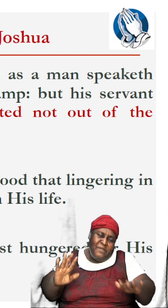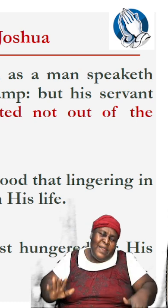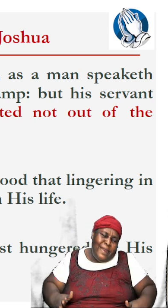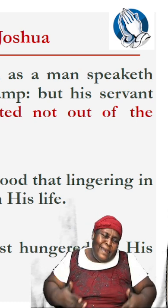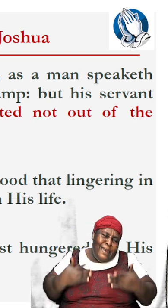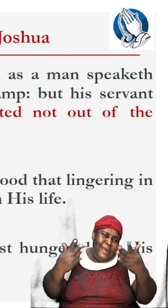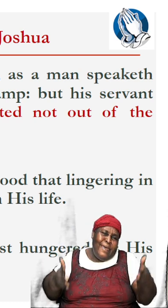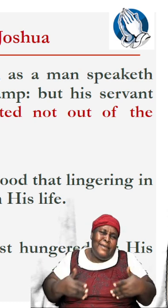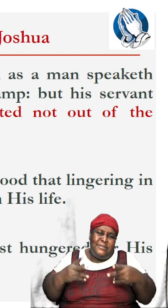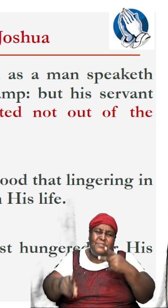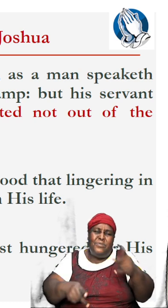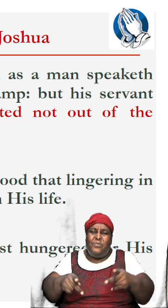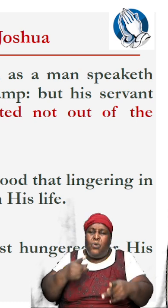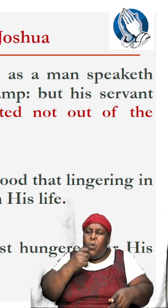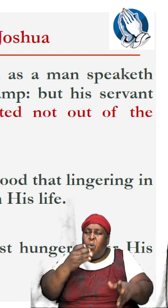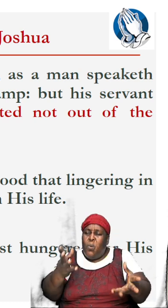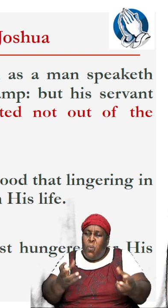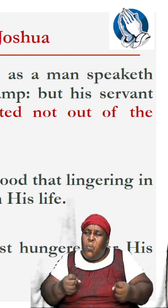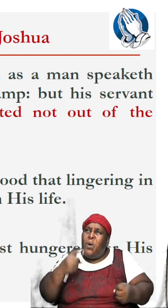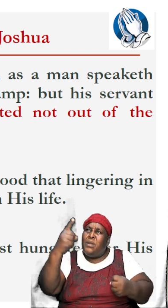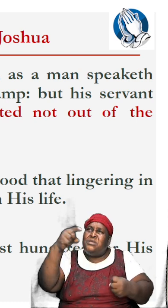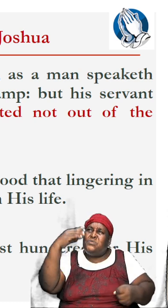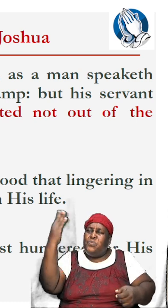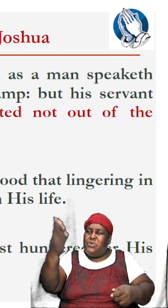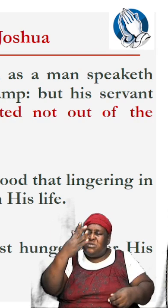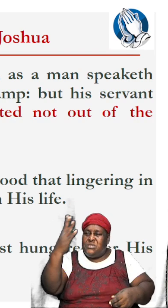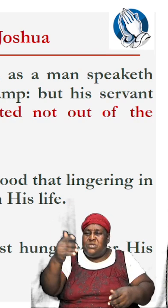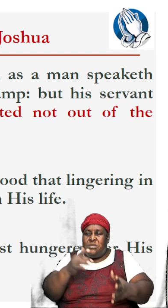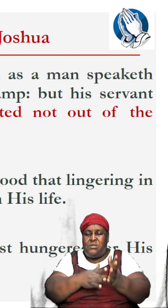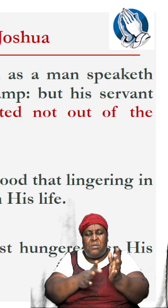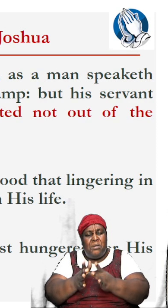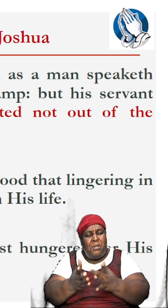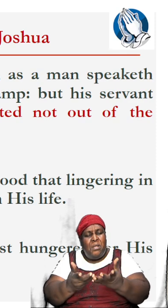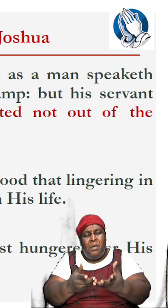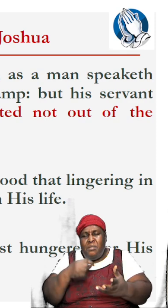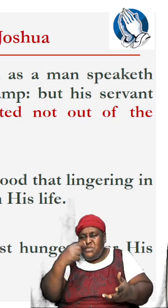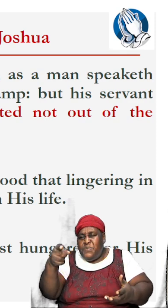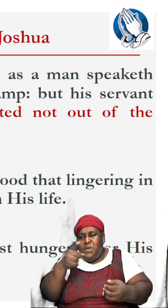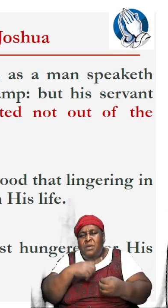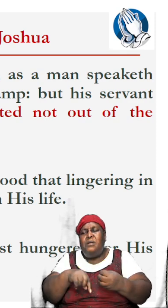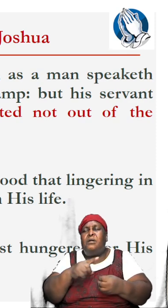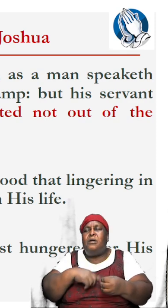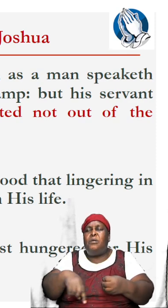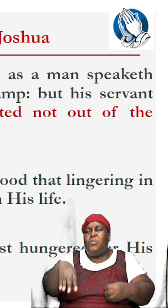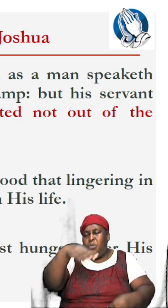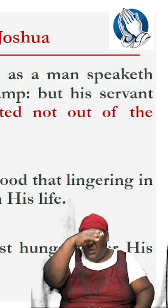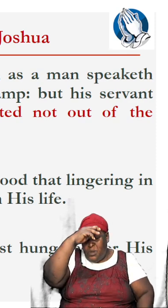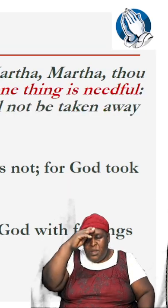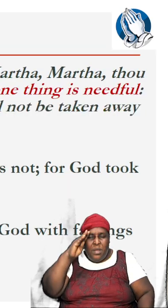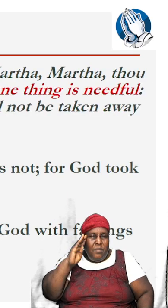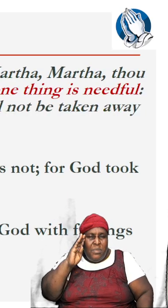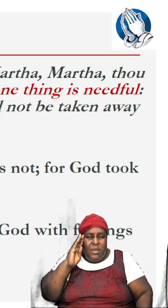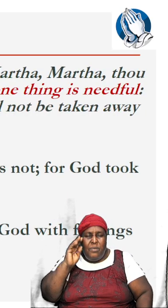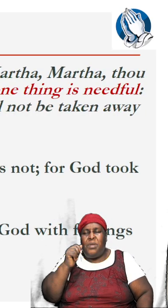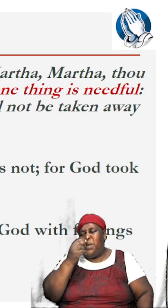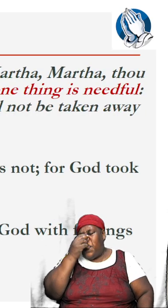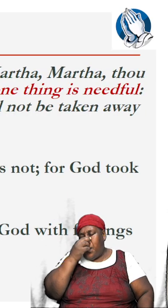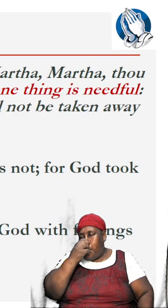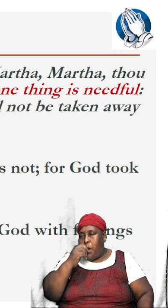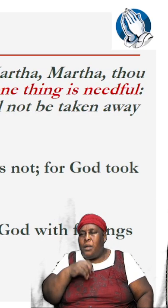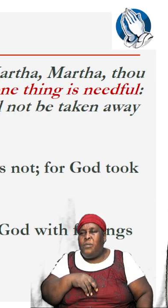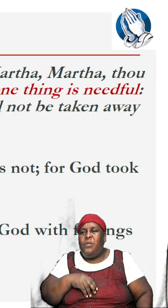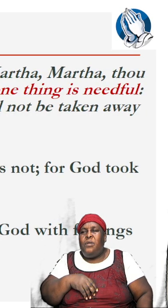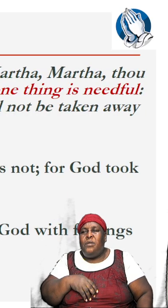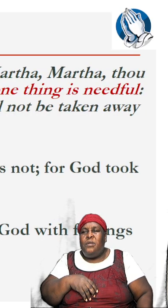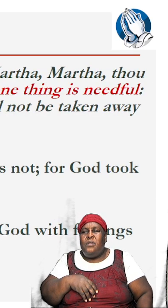who want his presence. So for example, the Bible talk about Mary. There was Mary and there